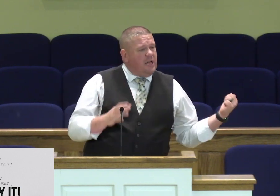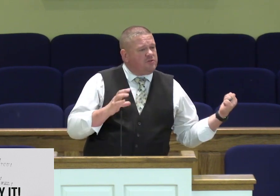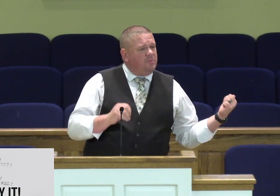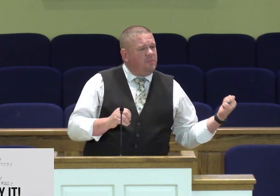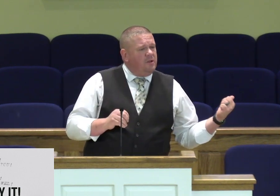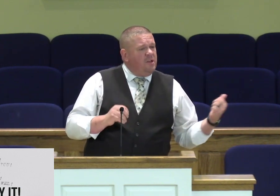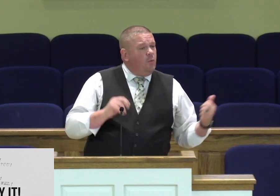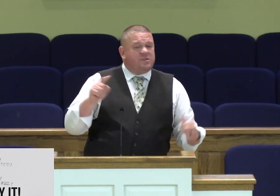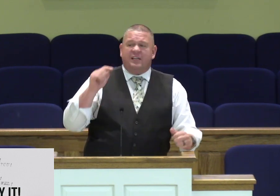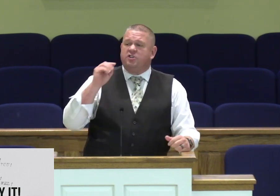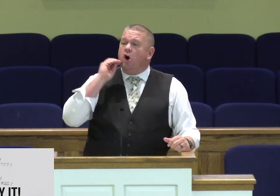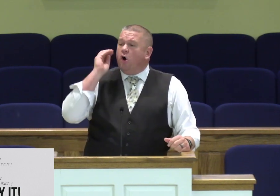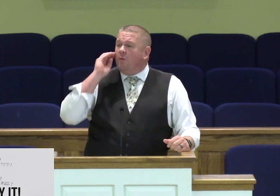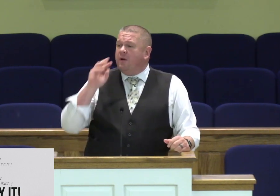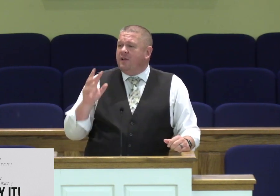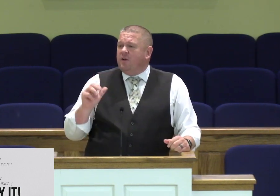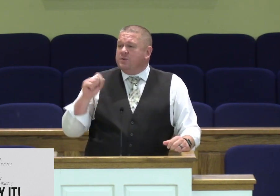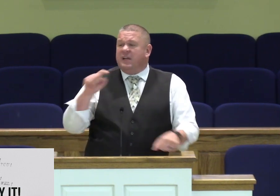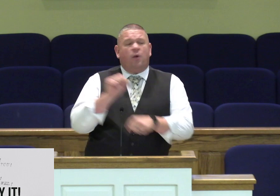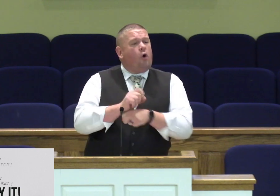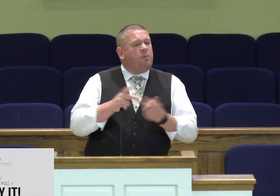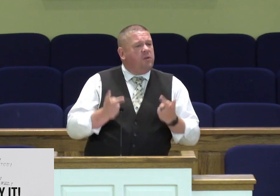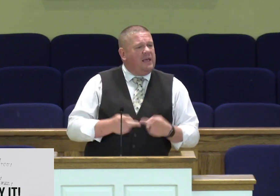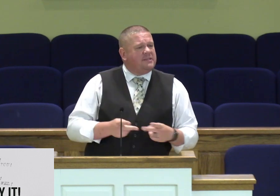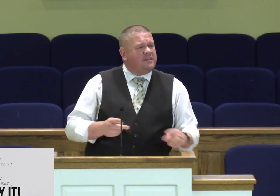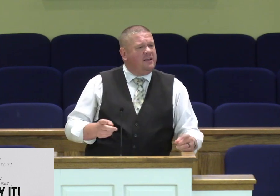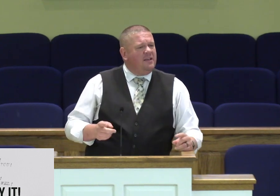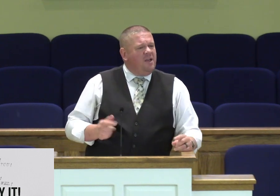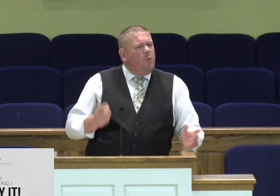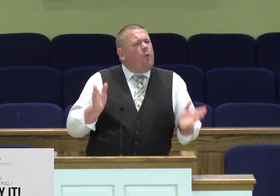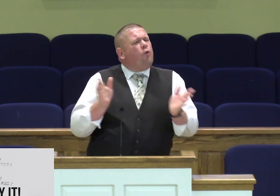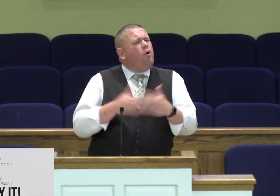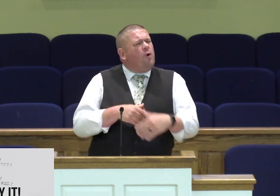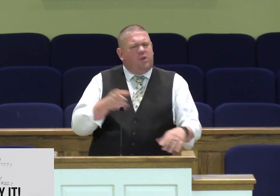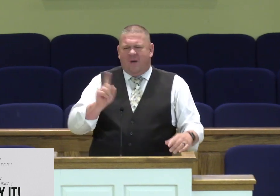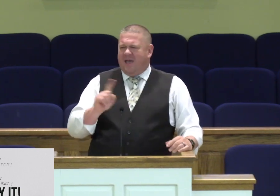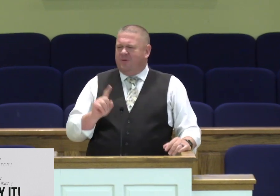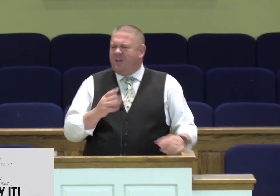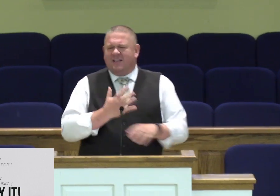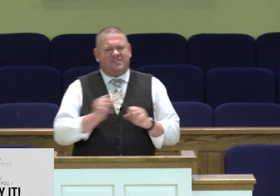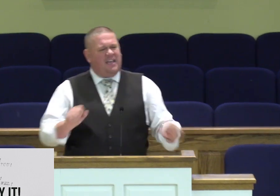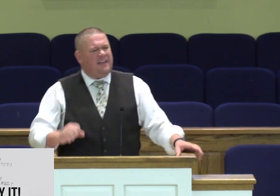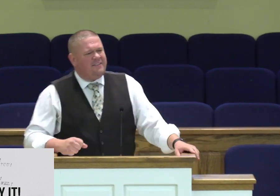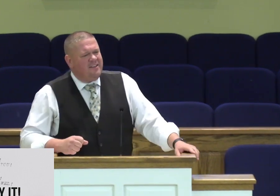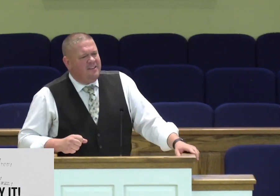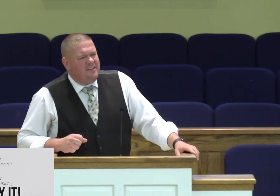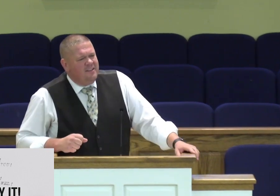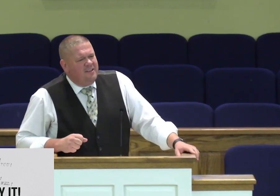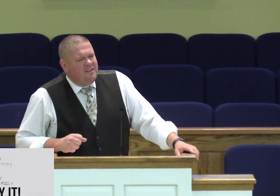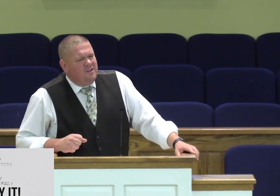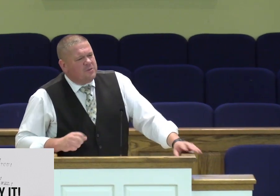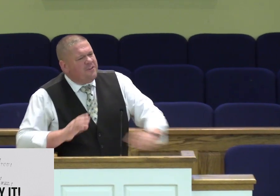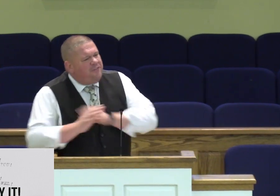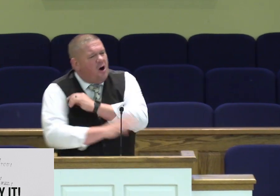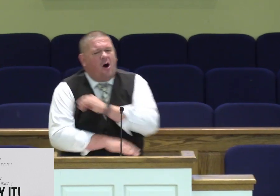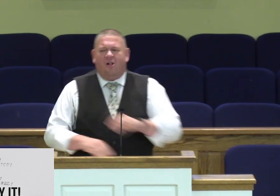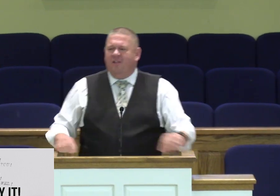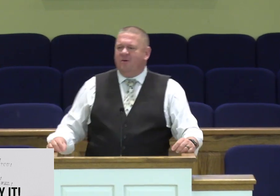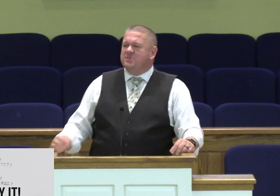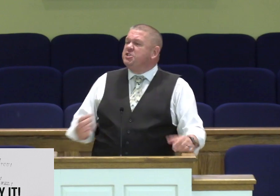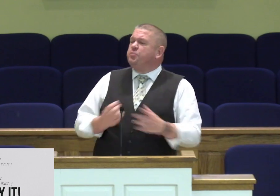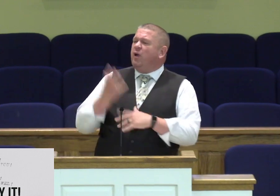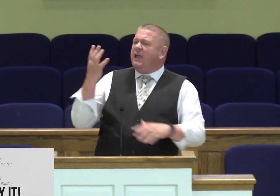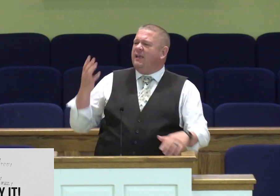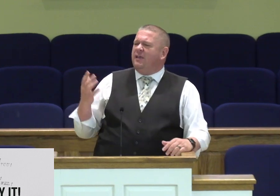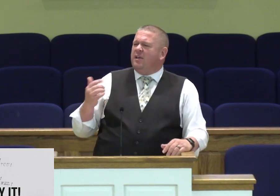school classroom? Was it at your home? Was it at a workplace? What room were you at when you got saved? Was it fall?